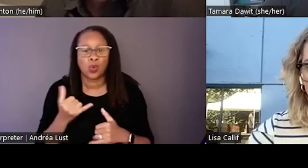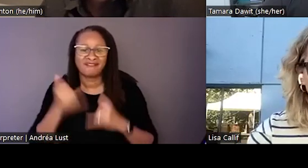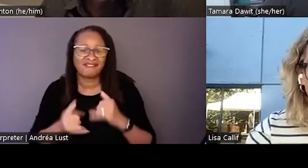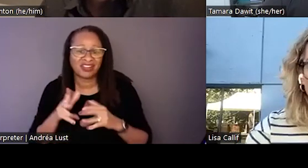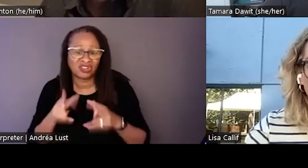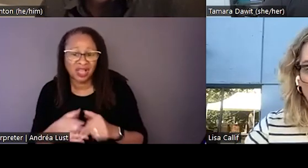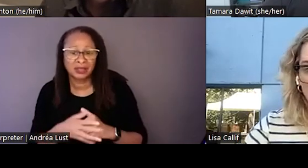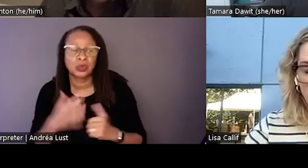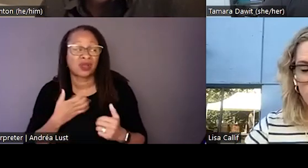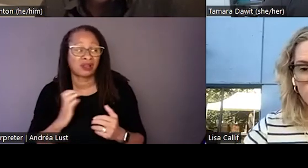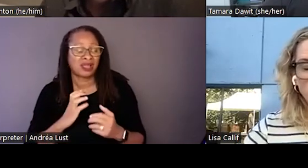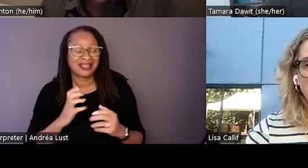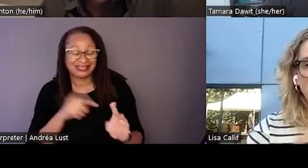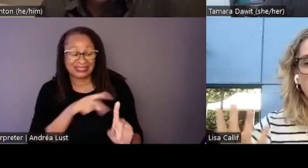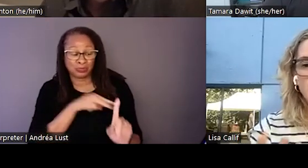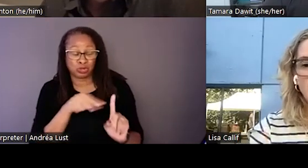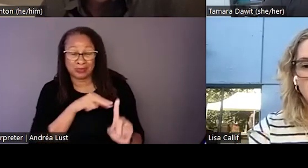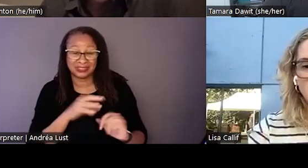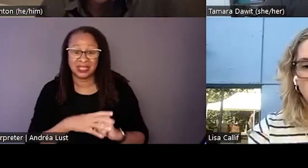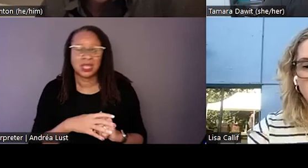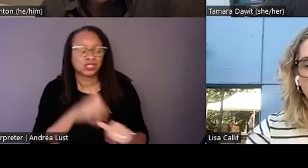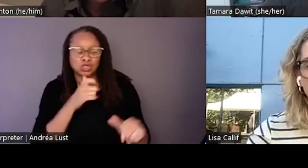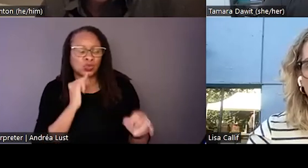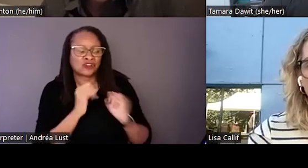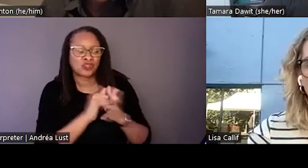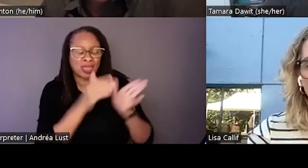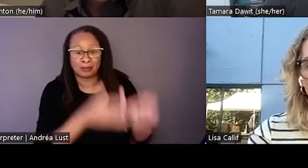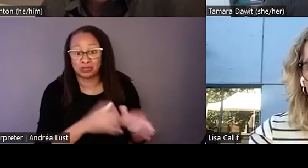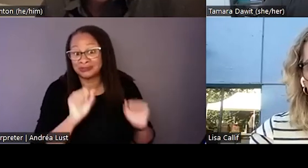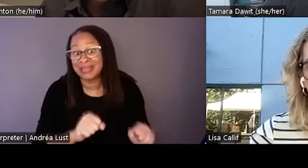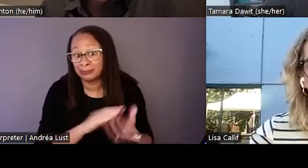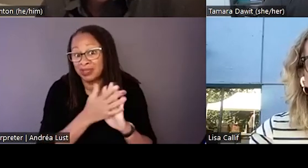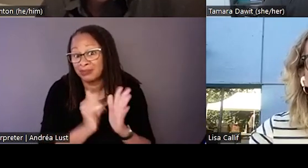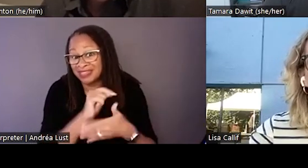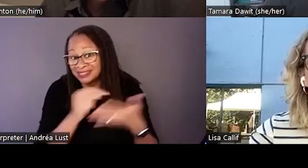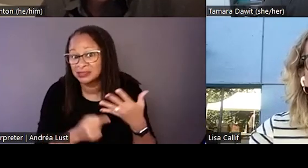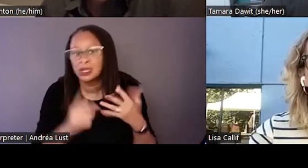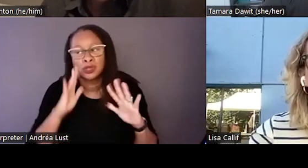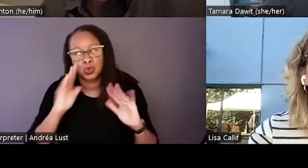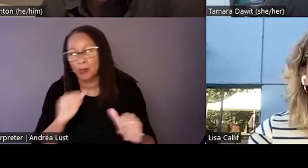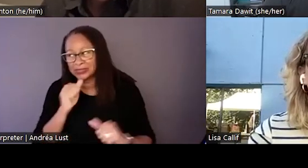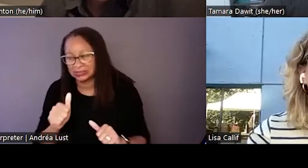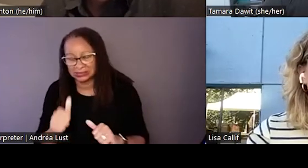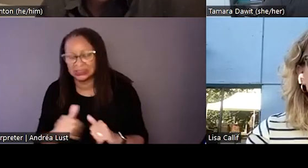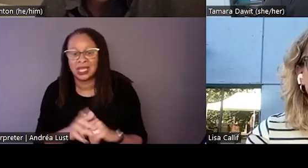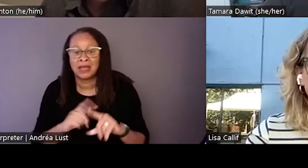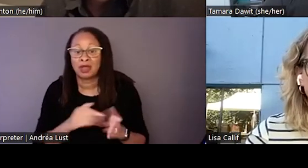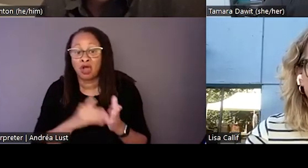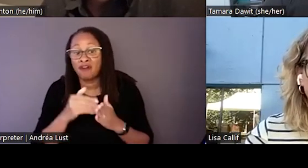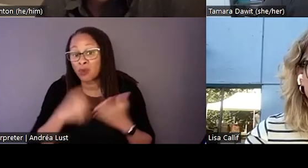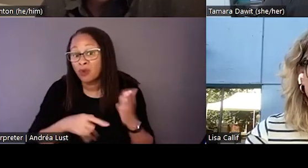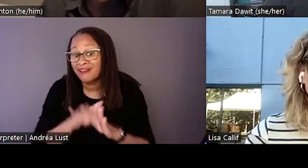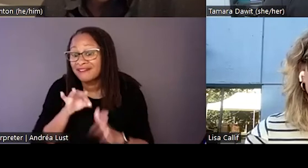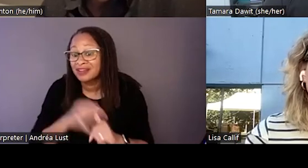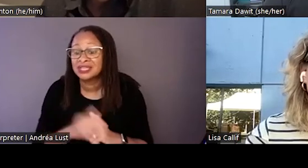point of view. We don't want you to interview this person. It could get as detailed as that. You know, we hope it does not. But often what I found is if